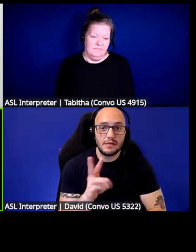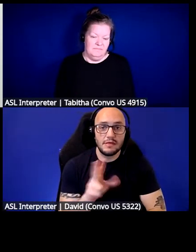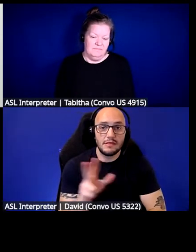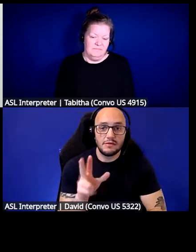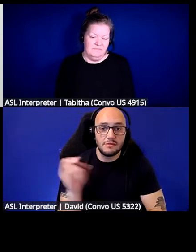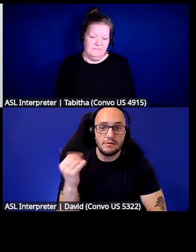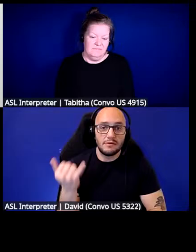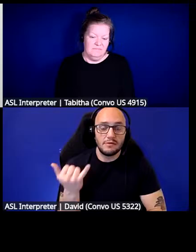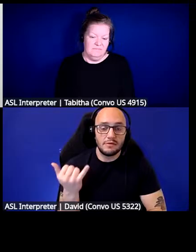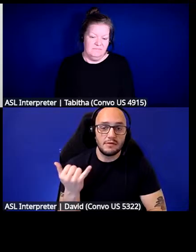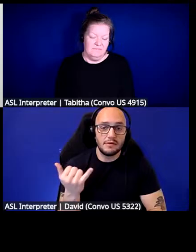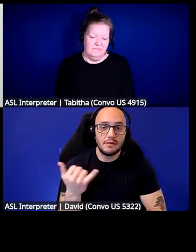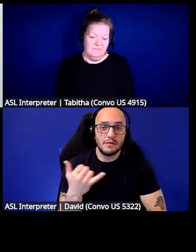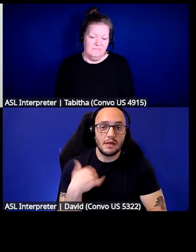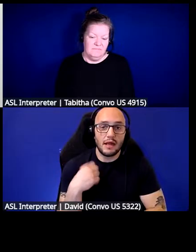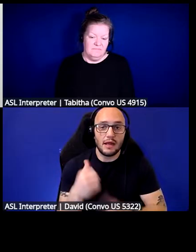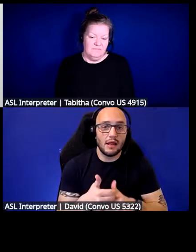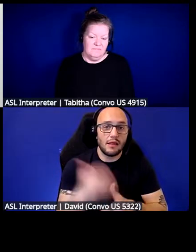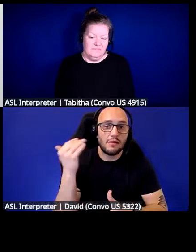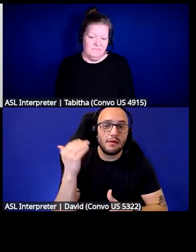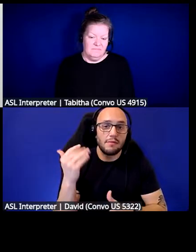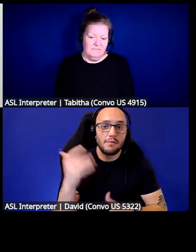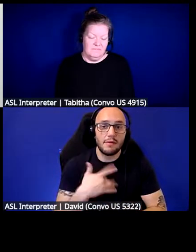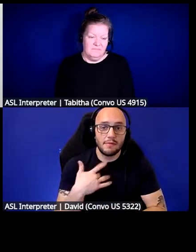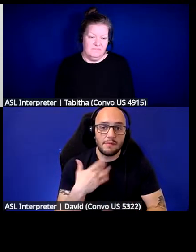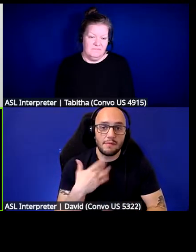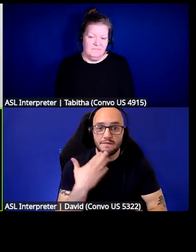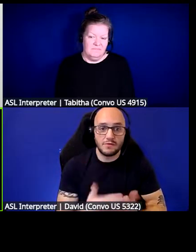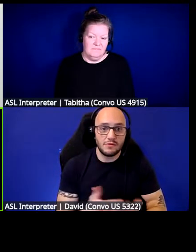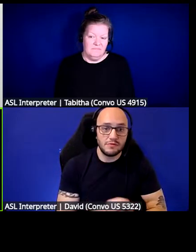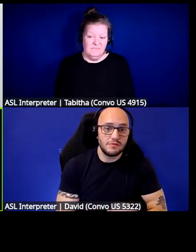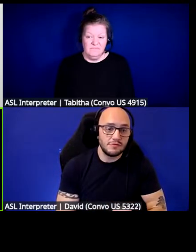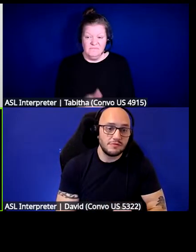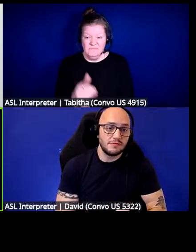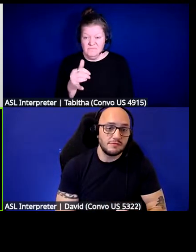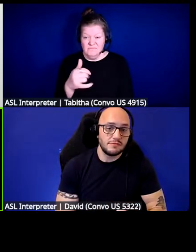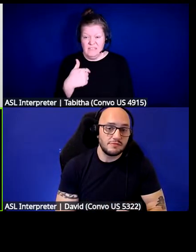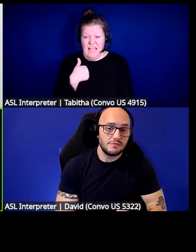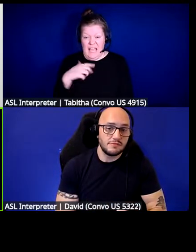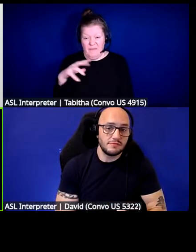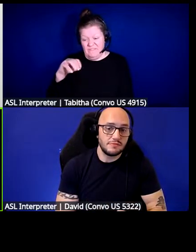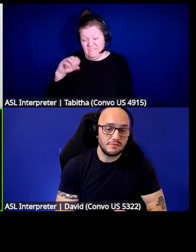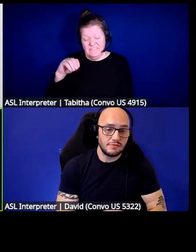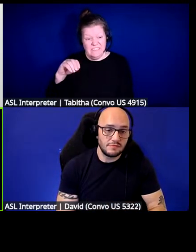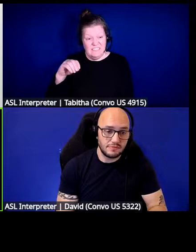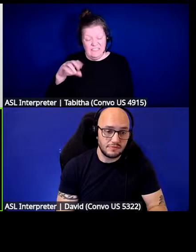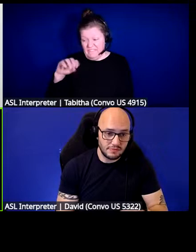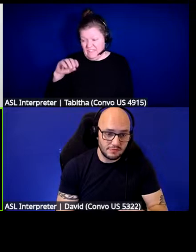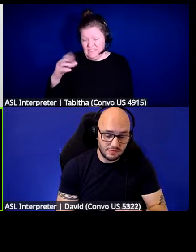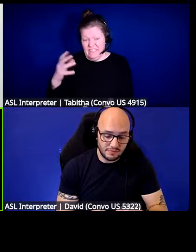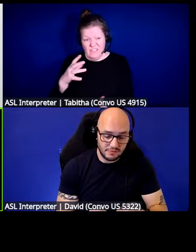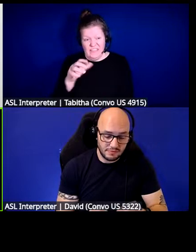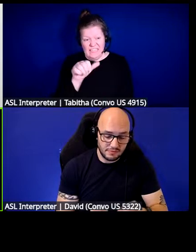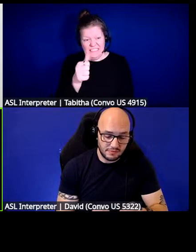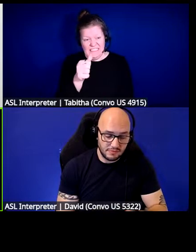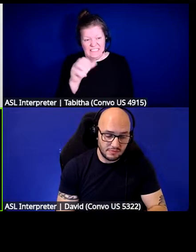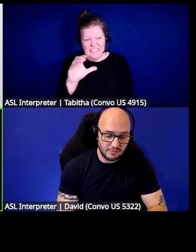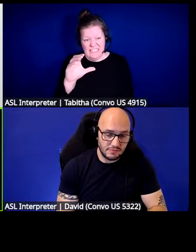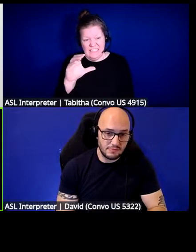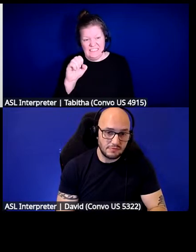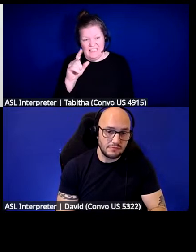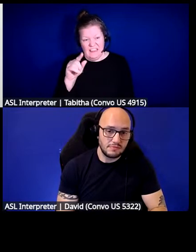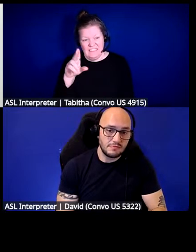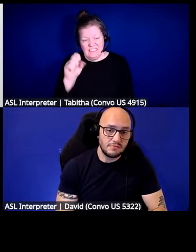now. I could open windows and be like, okay, this Ooh, feels good. I'm 50, Louis. I'm 50, so it would be 10